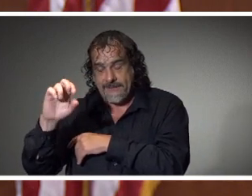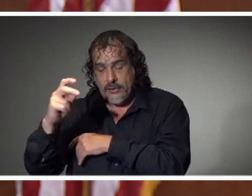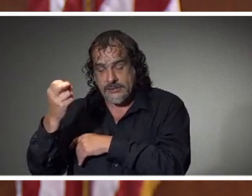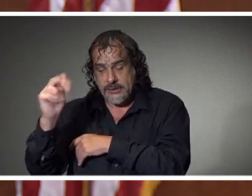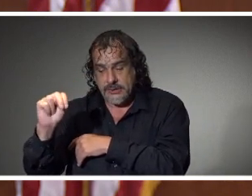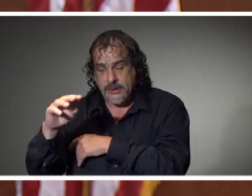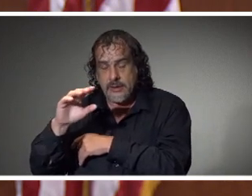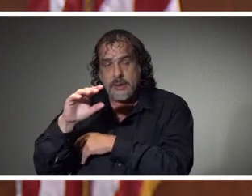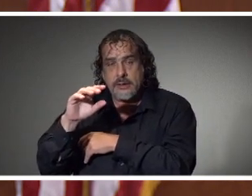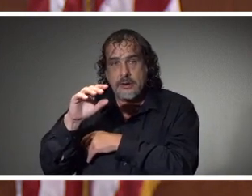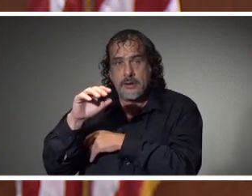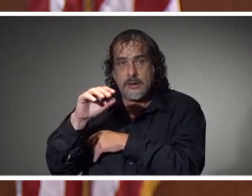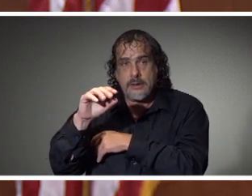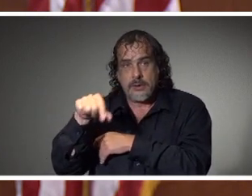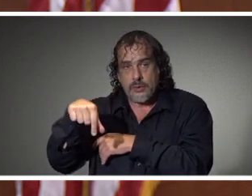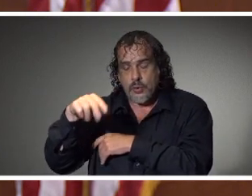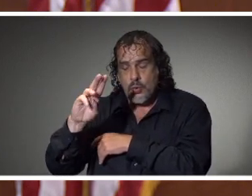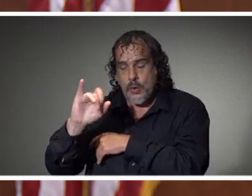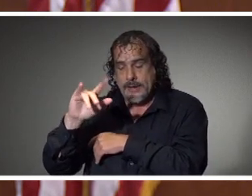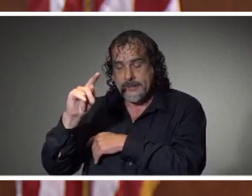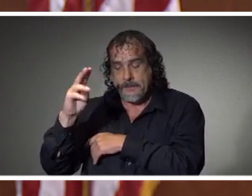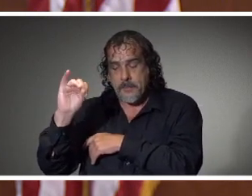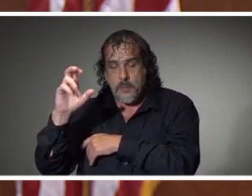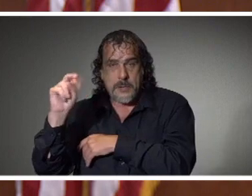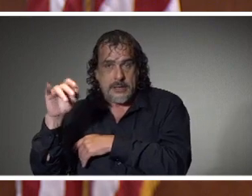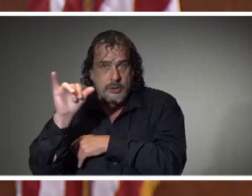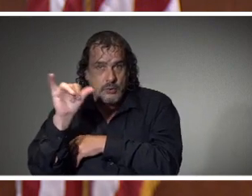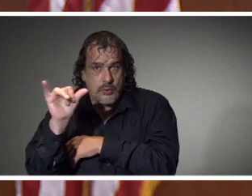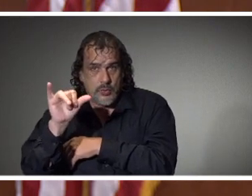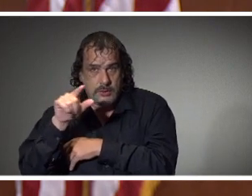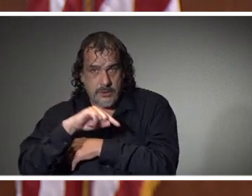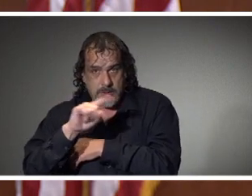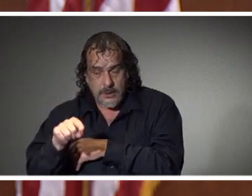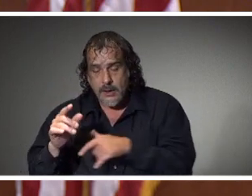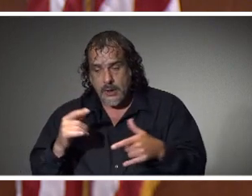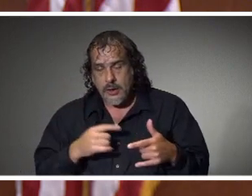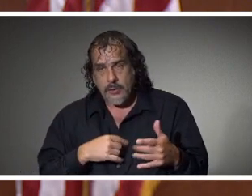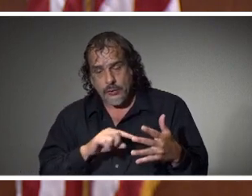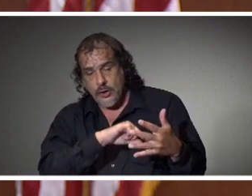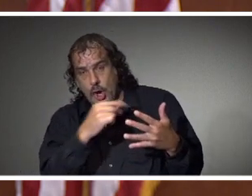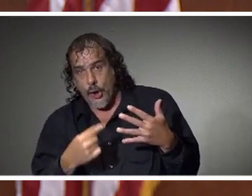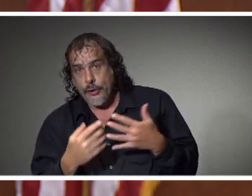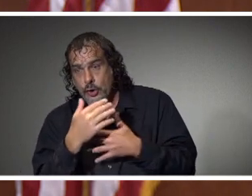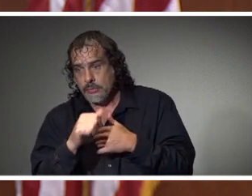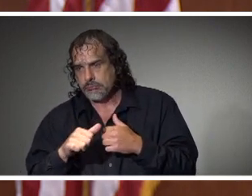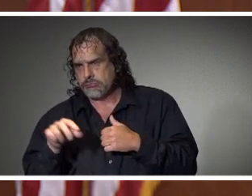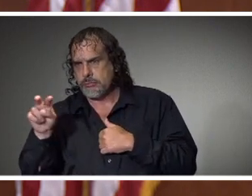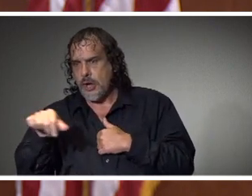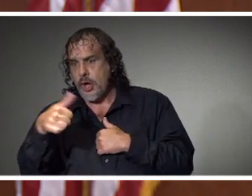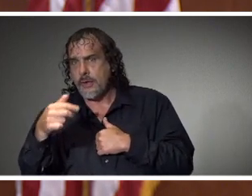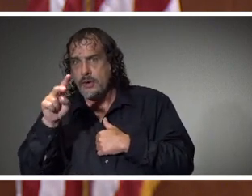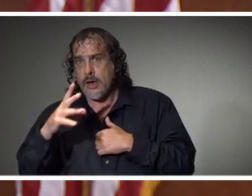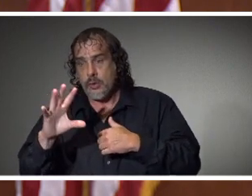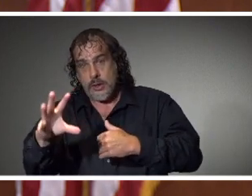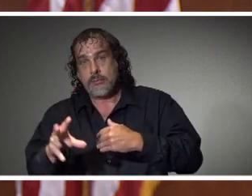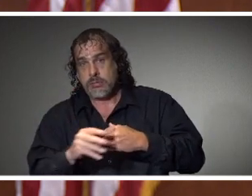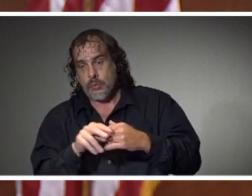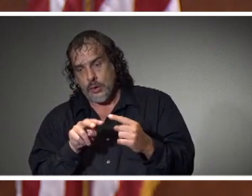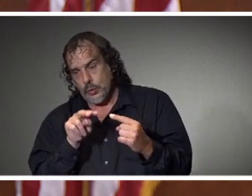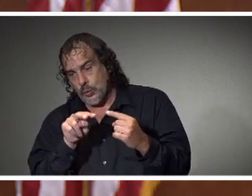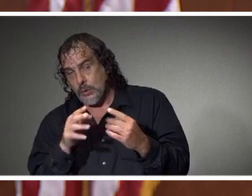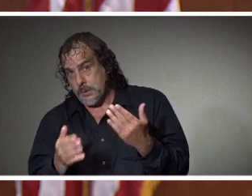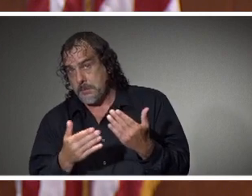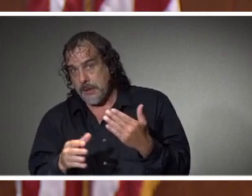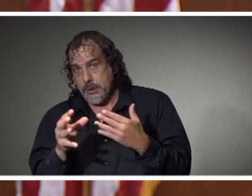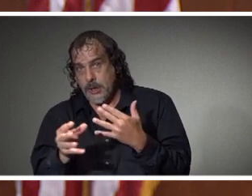out that the other counties that we are looking very, very closely at and monitoring very closely,